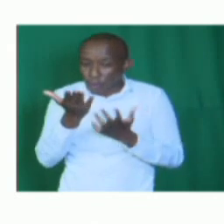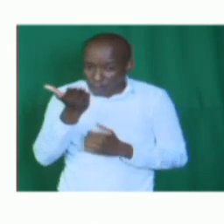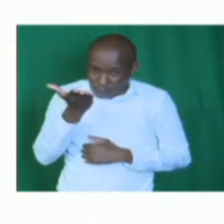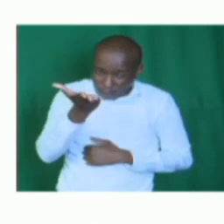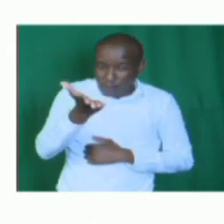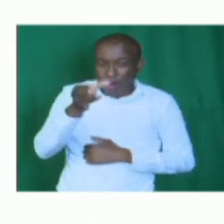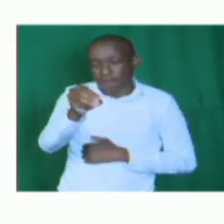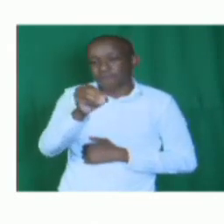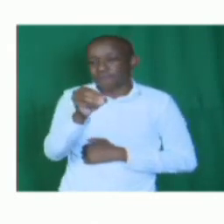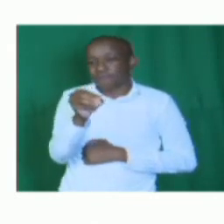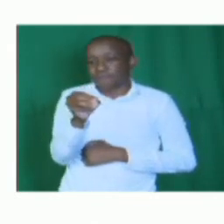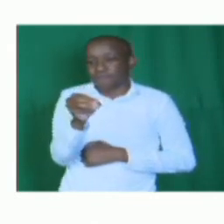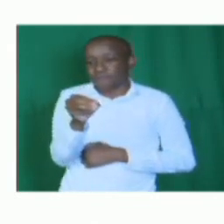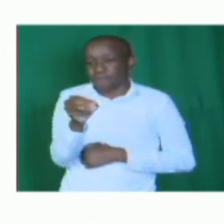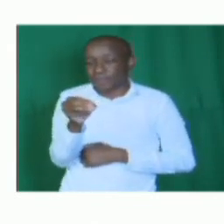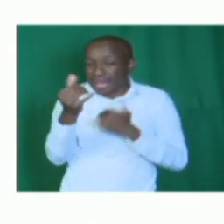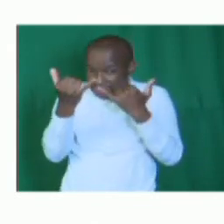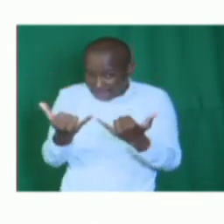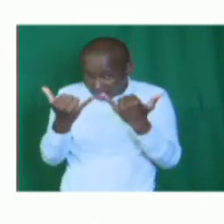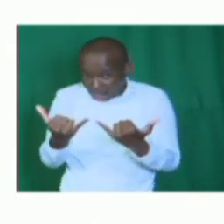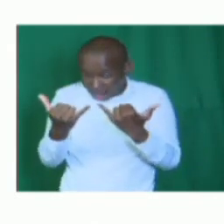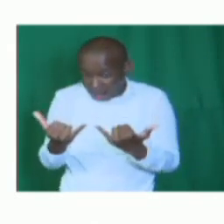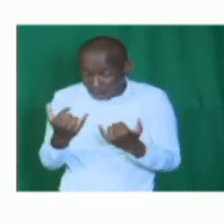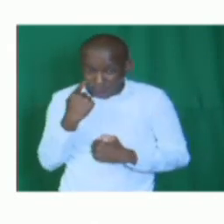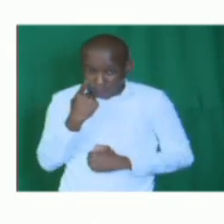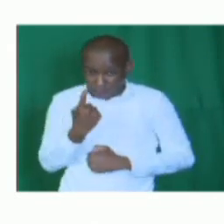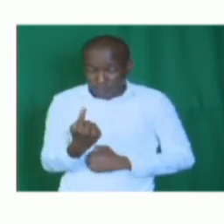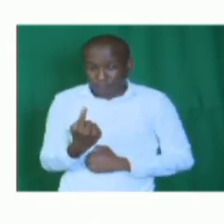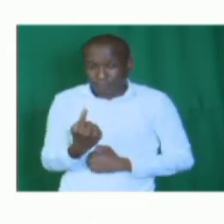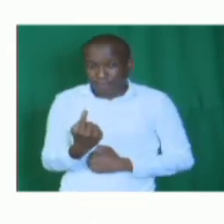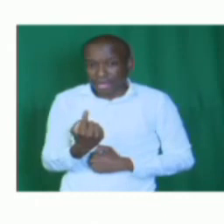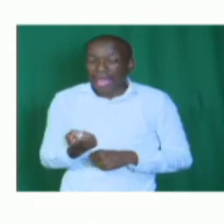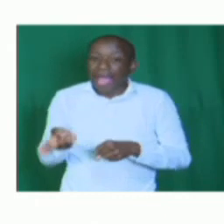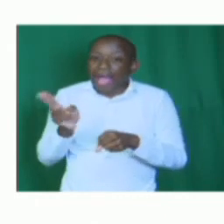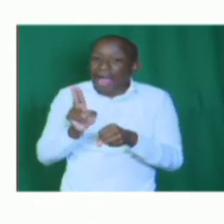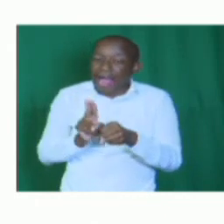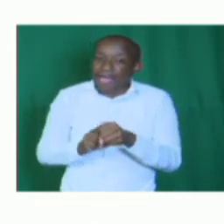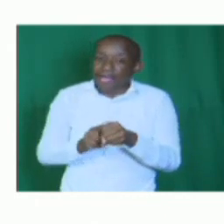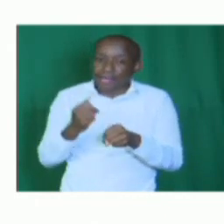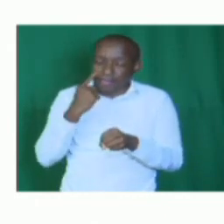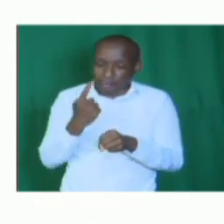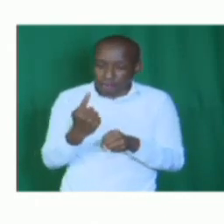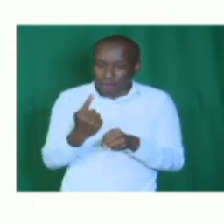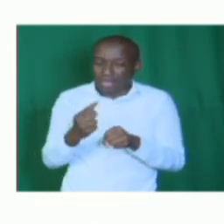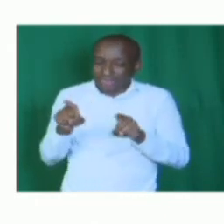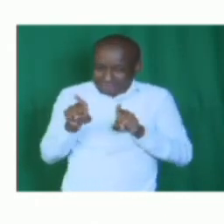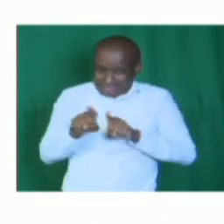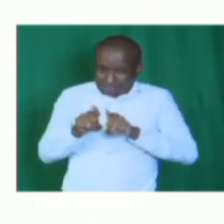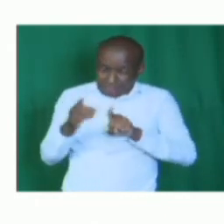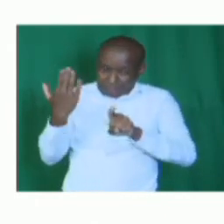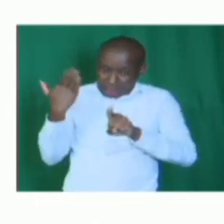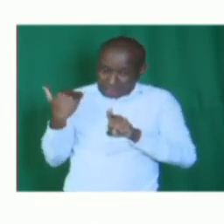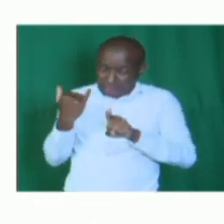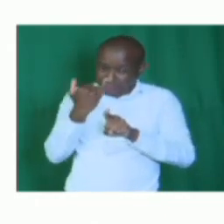there. Okay, now let us see, repeating the same process as we did with